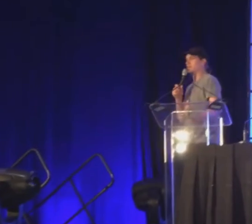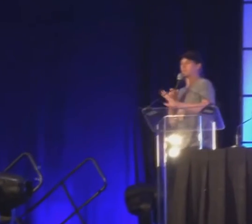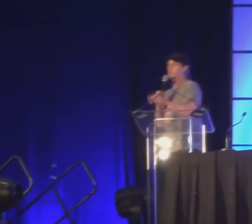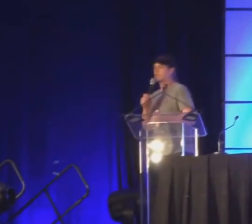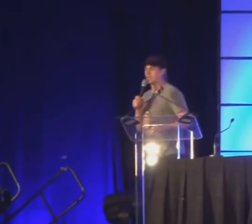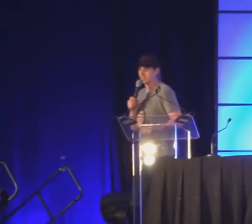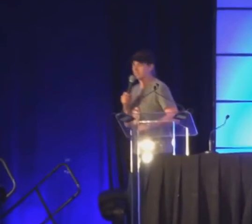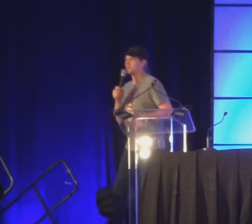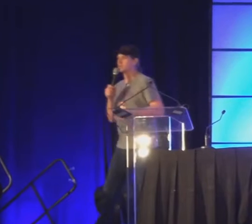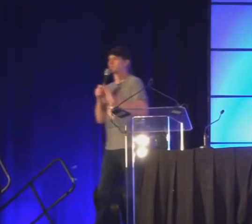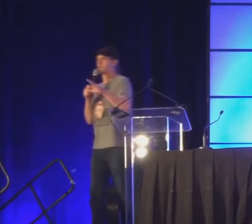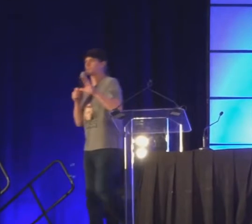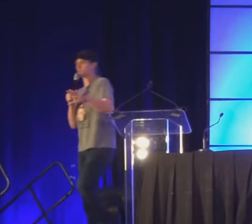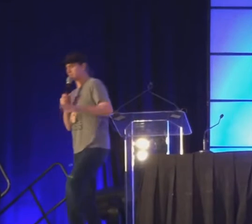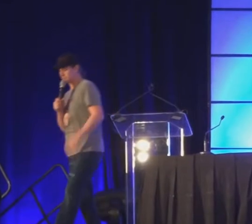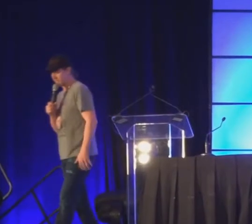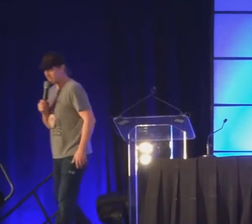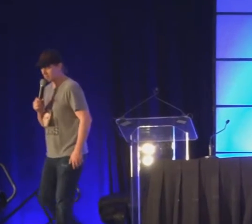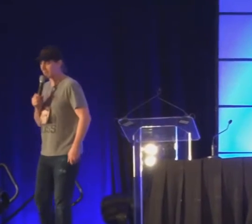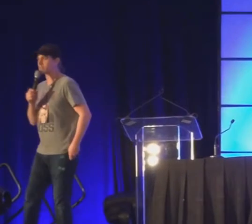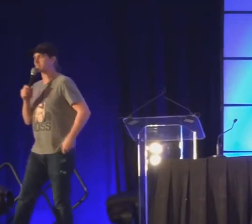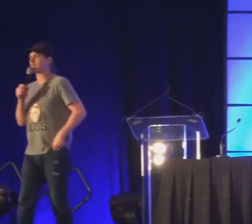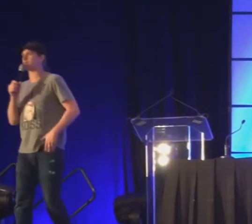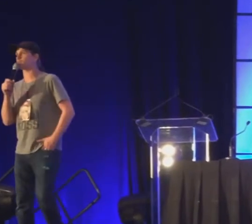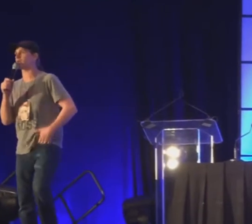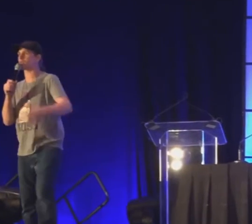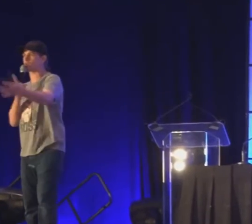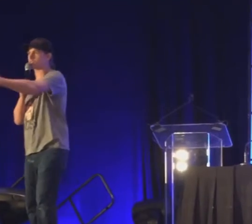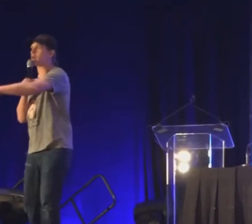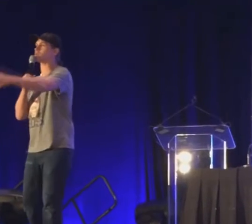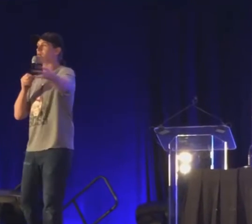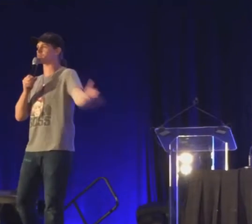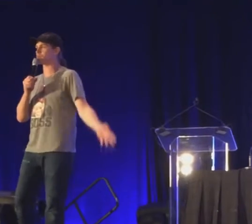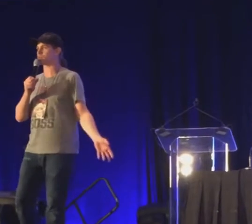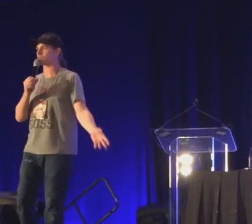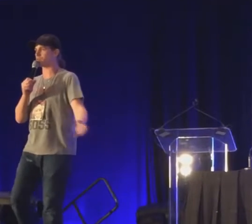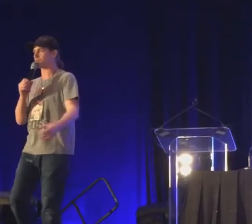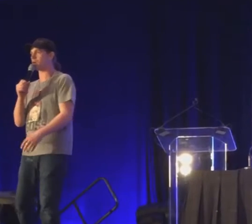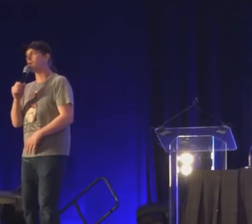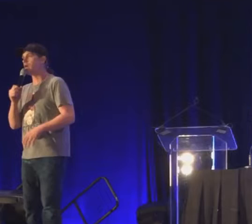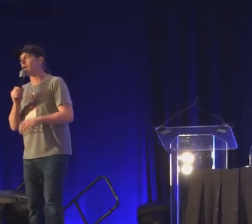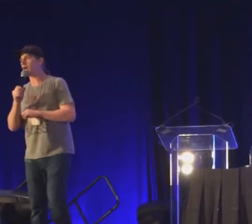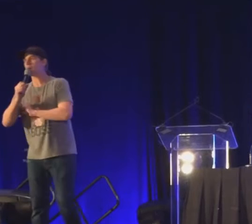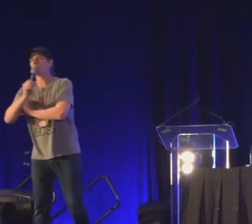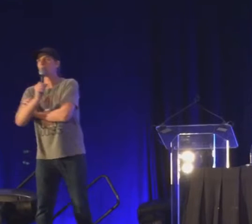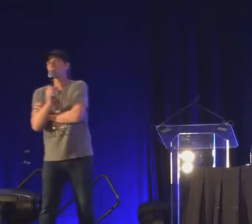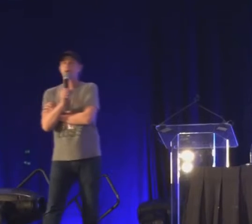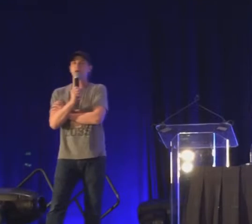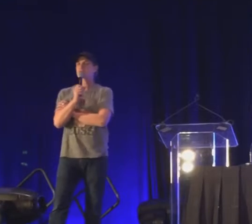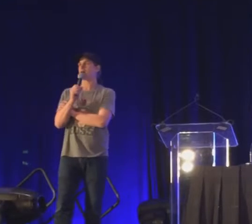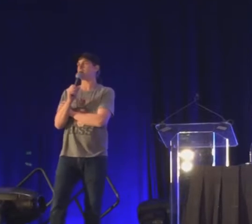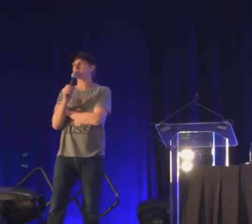yeah, but again, Kevin has great stories about him, because again, they spent, of course, that whole time too on Jersey Girl.